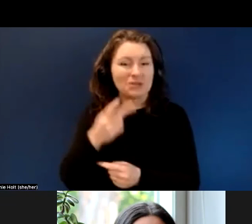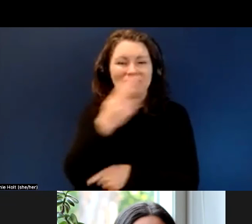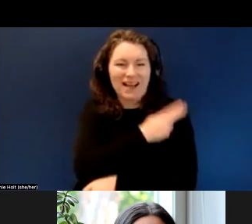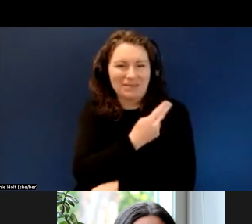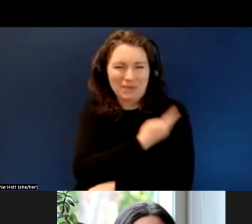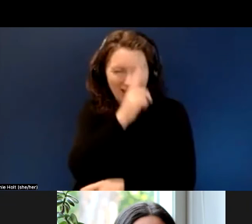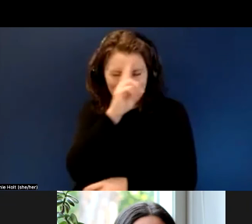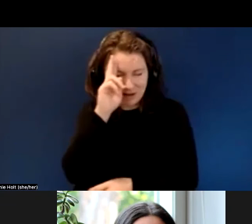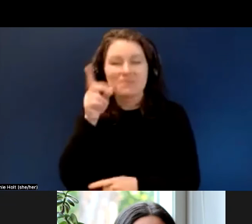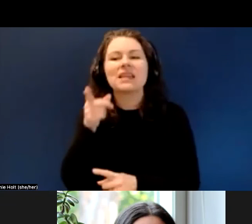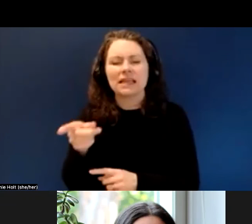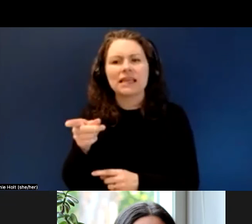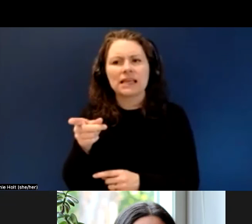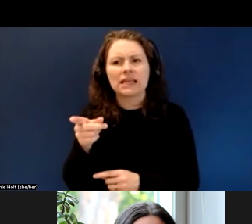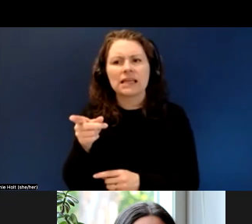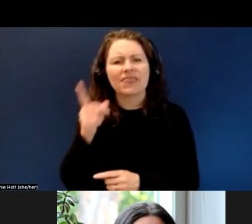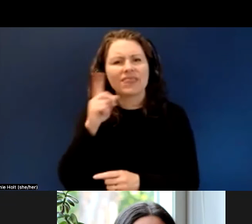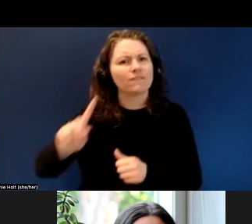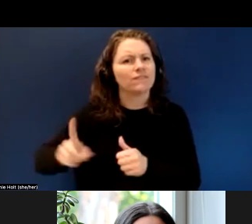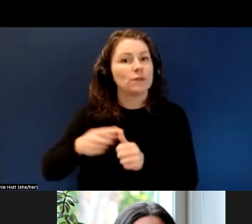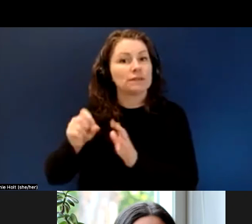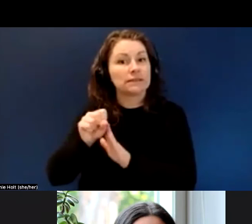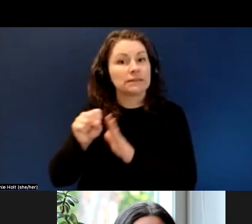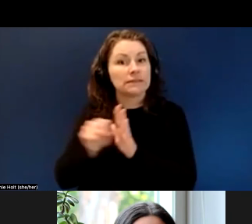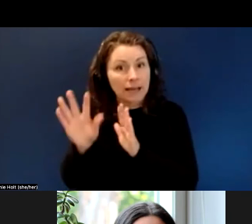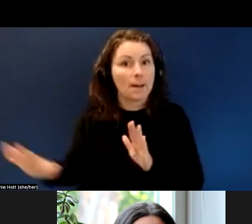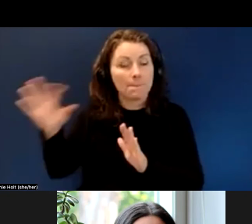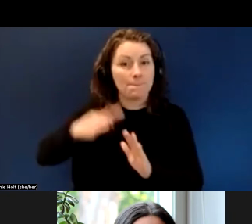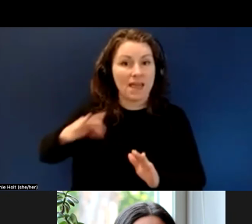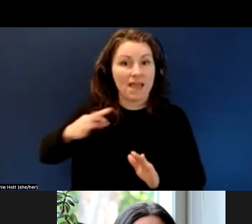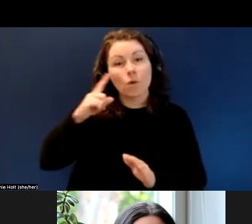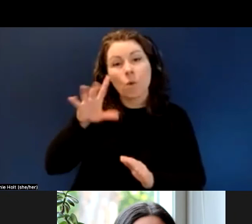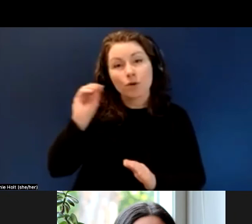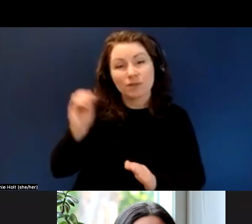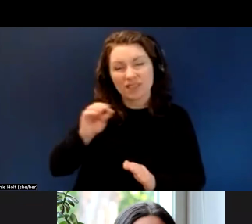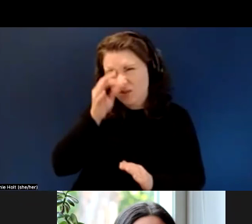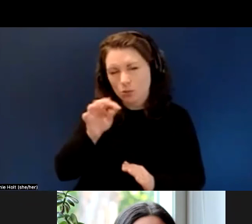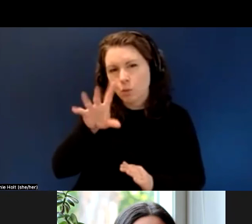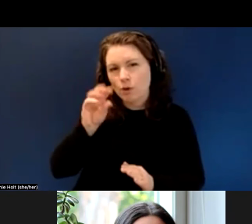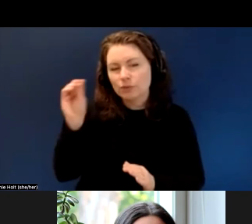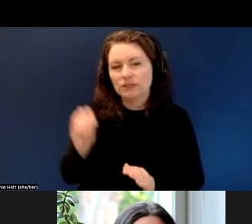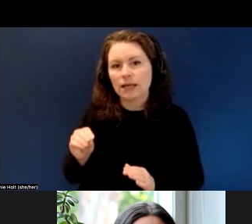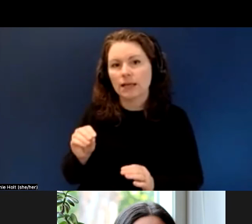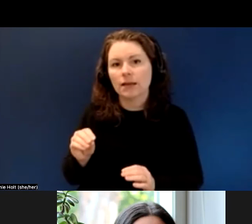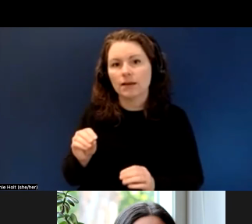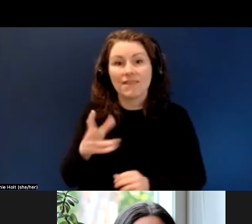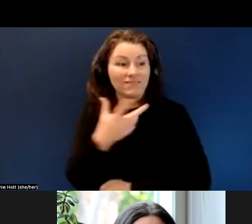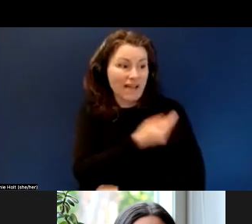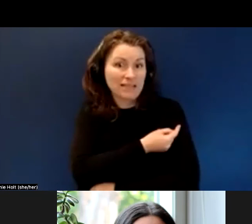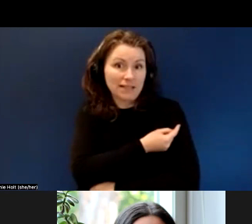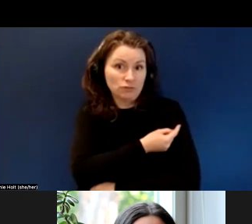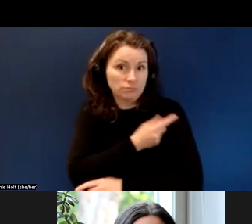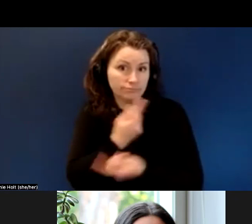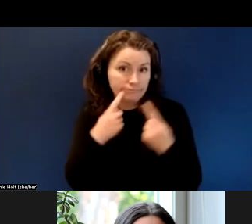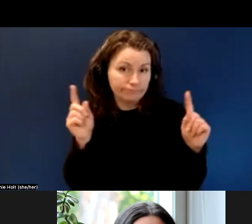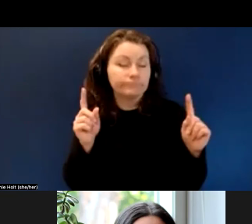he was, I think they were the first state in Maine to achieve 100% or close to vaccination. And